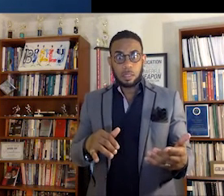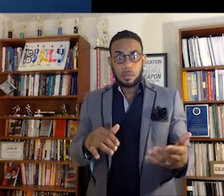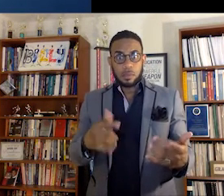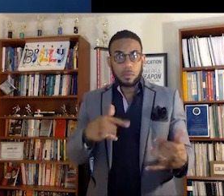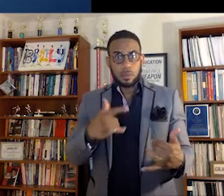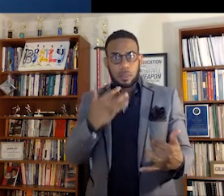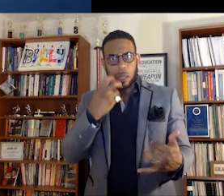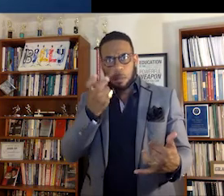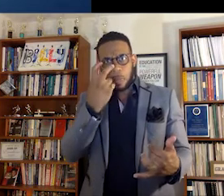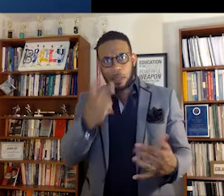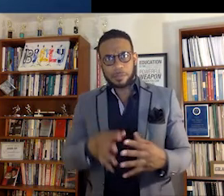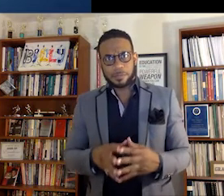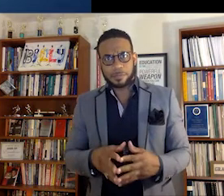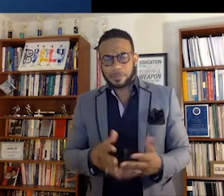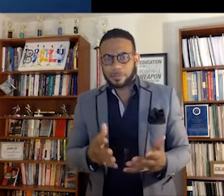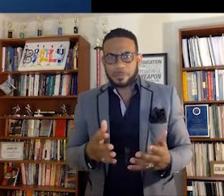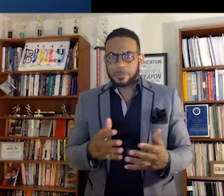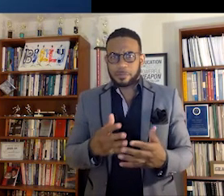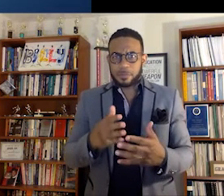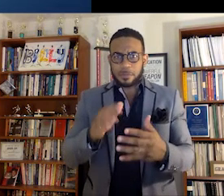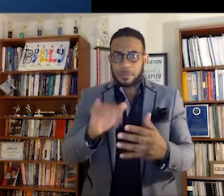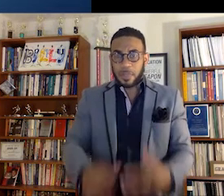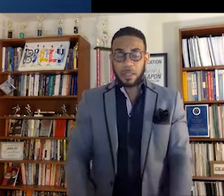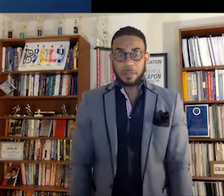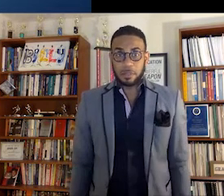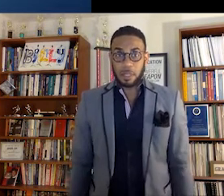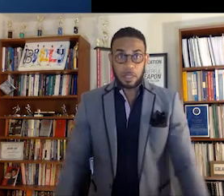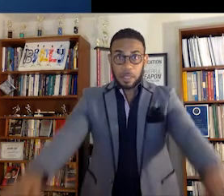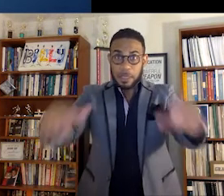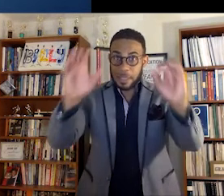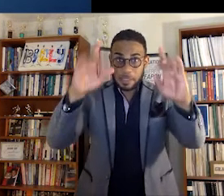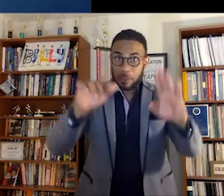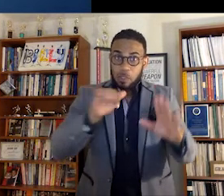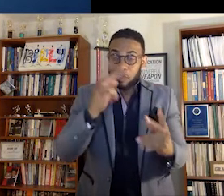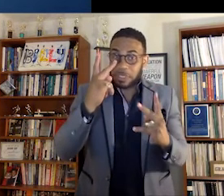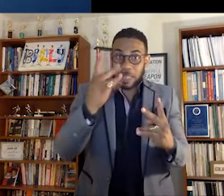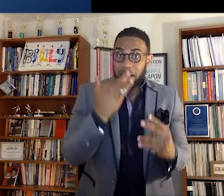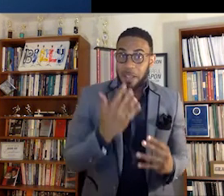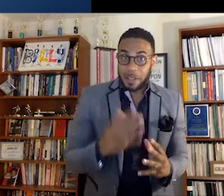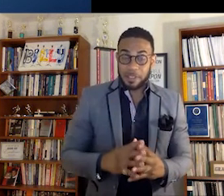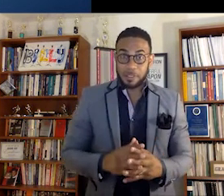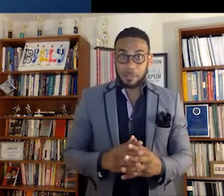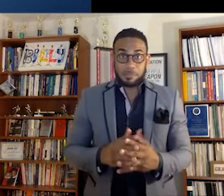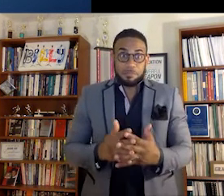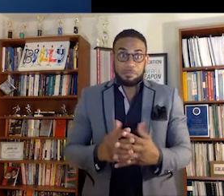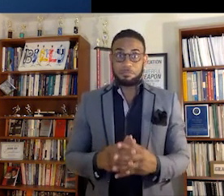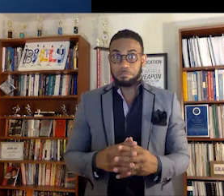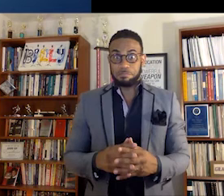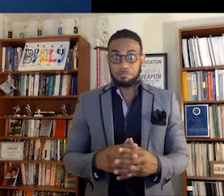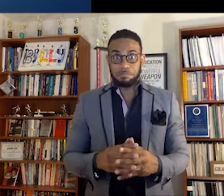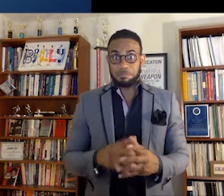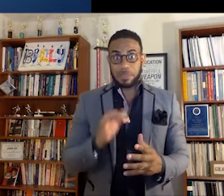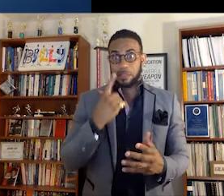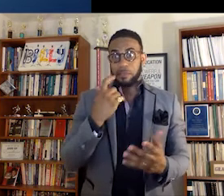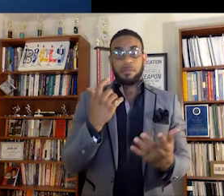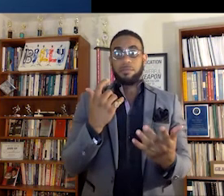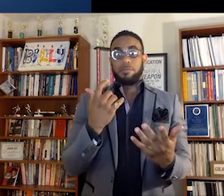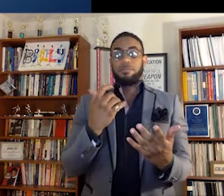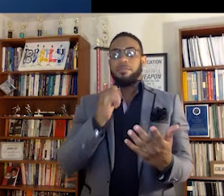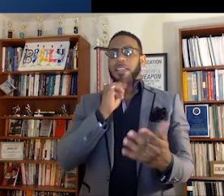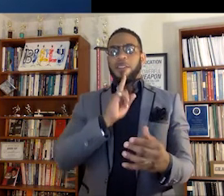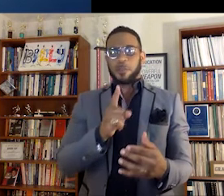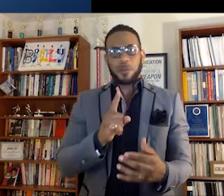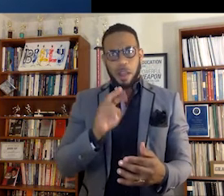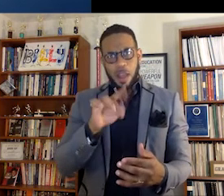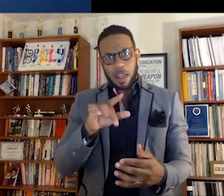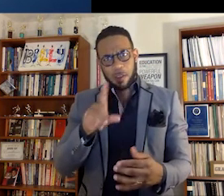we're colorblind and that teachers don't see color, that's just not